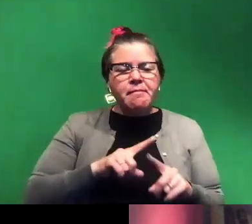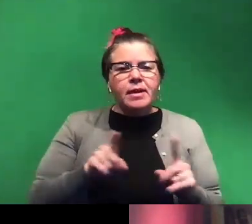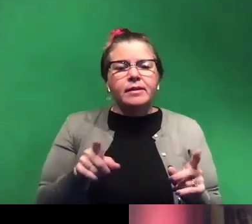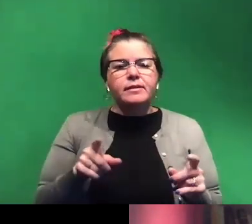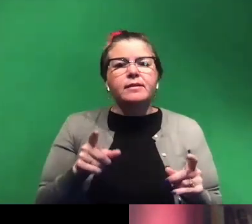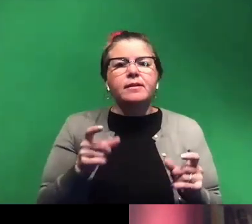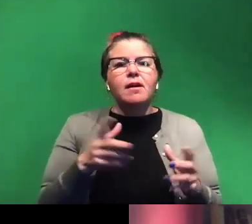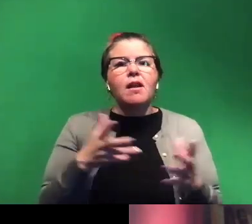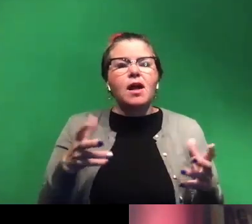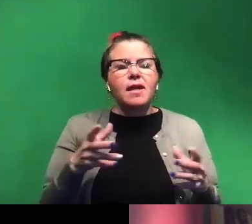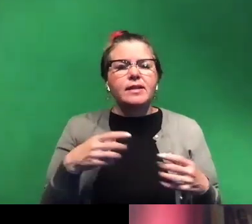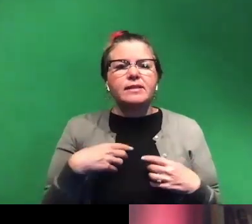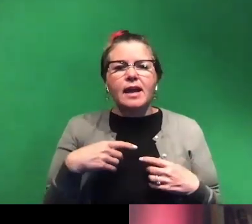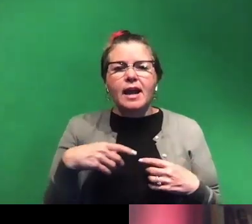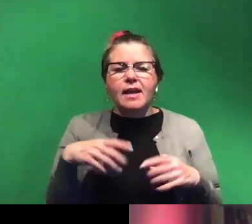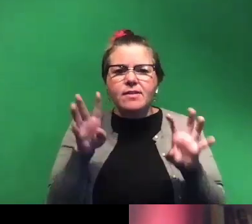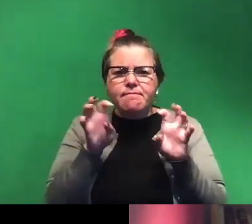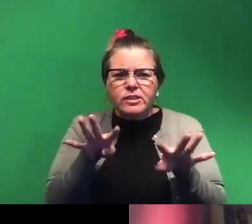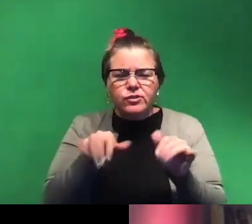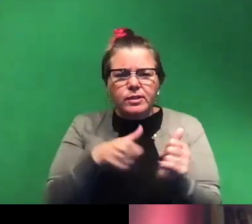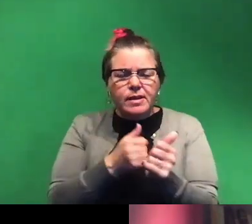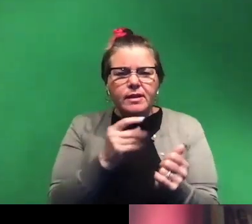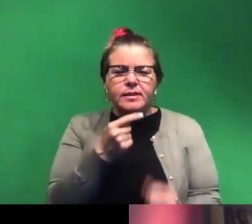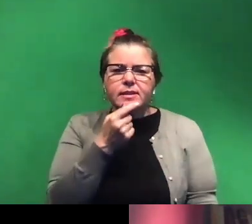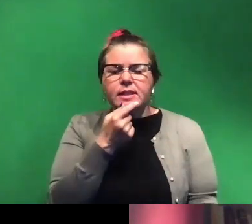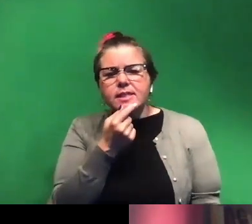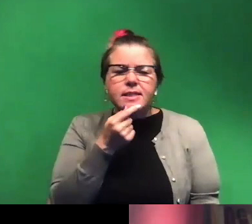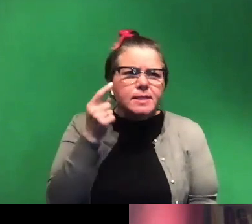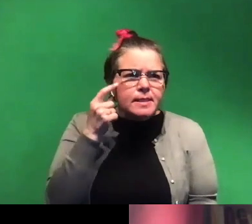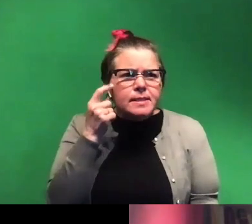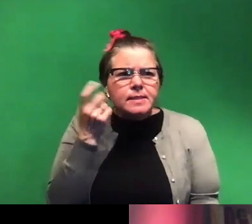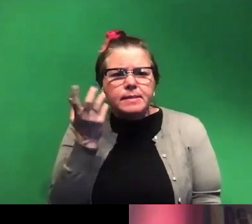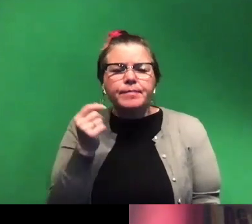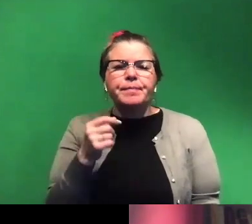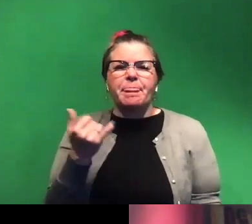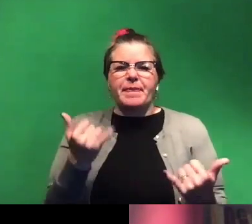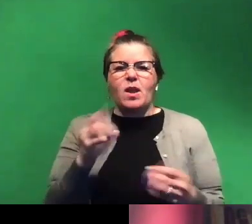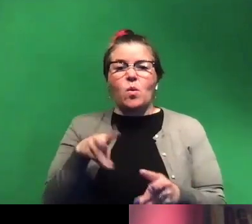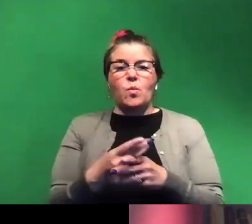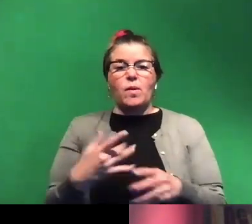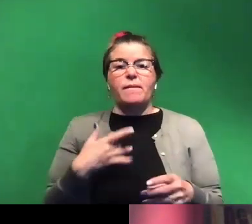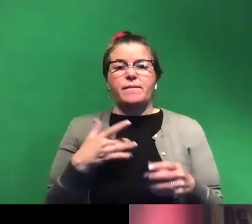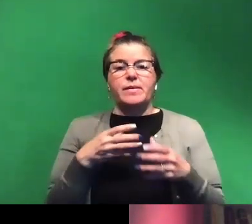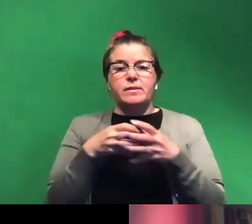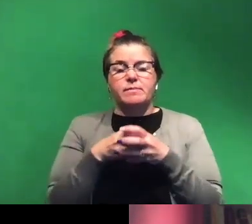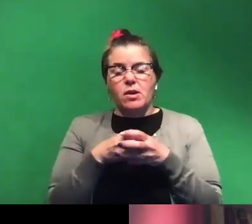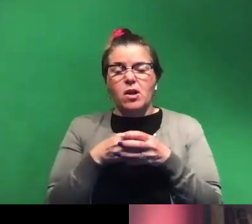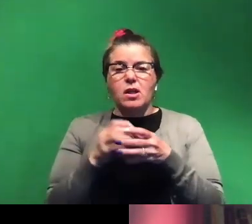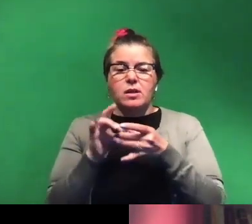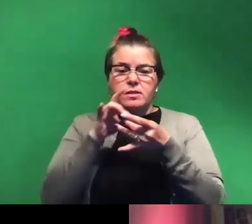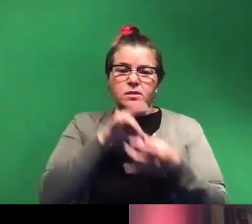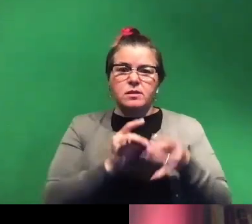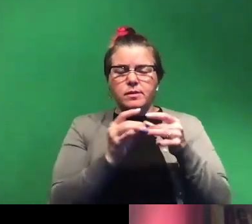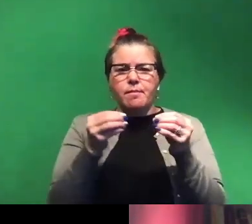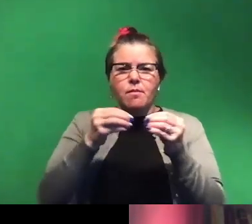of it is the mystery of it. And especially now when the world feels like much smaller and we're interconnected much more,